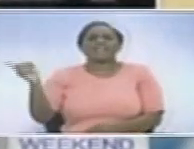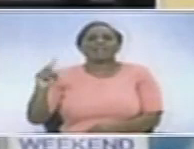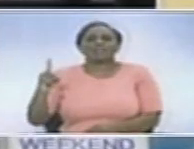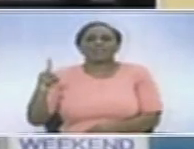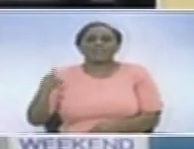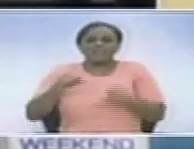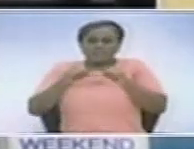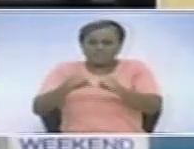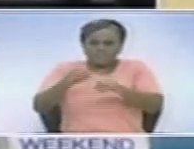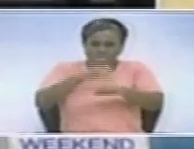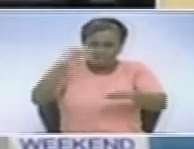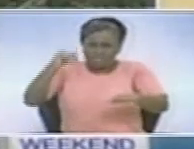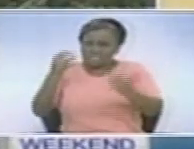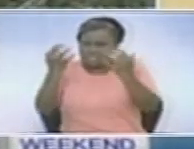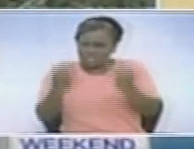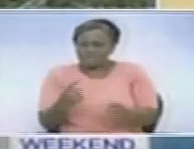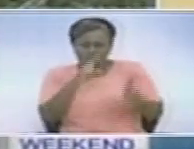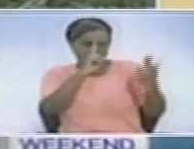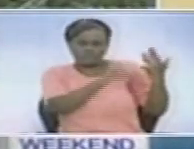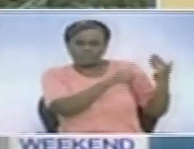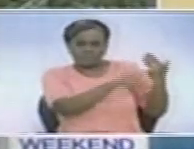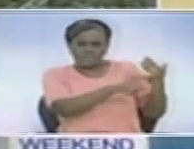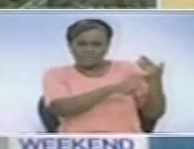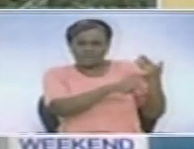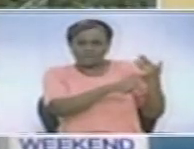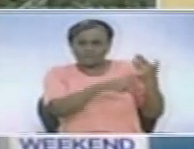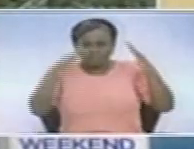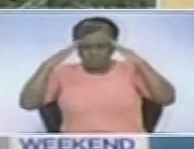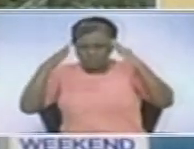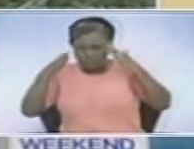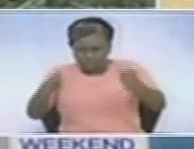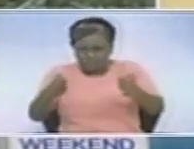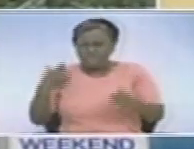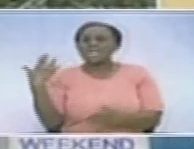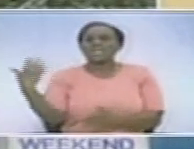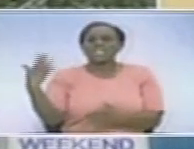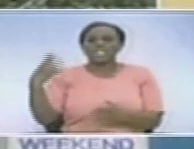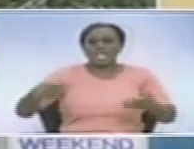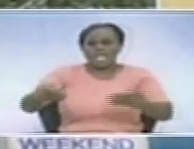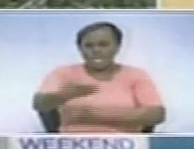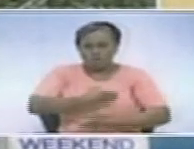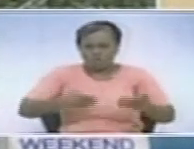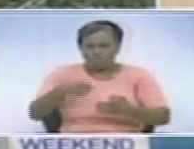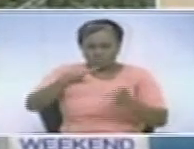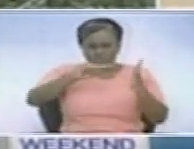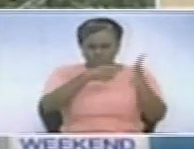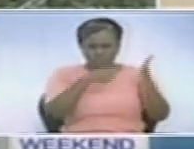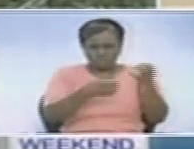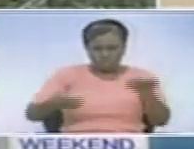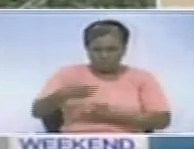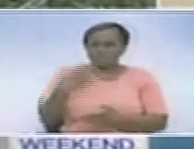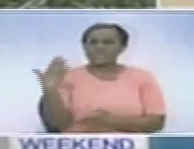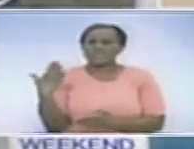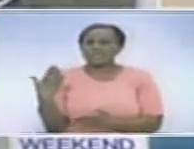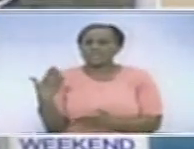effect really means, one, the attention on our green economy and those aspects of our economy that are green is going to be